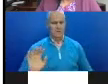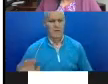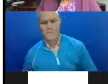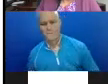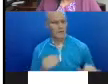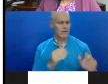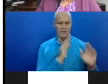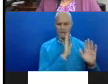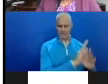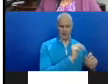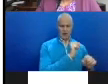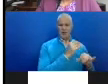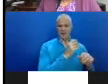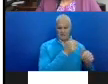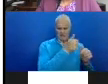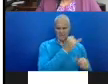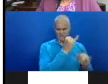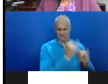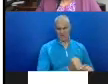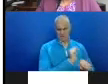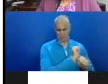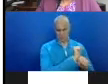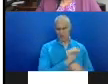they would do in preparation for the